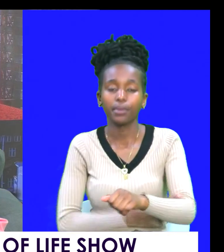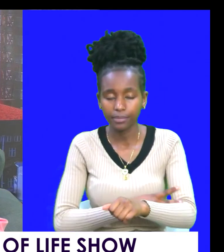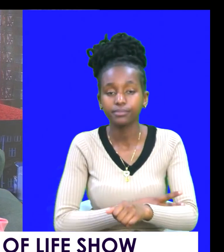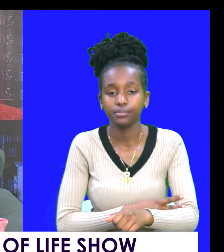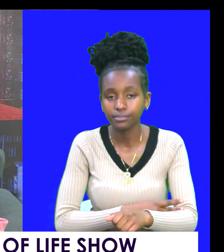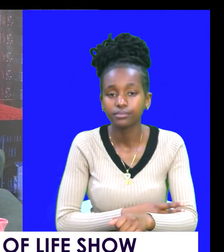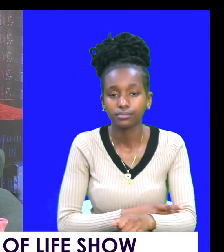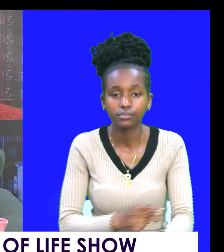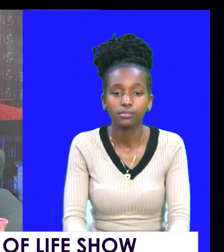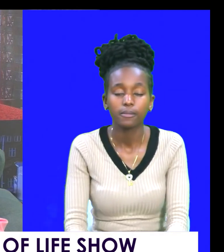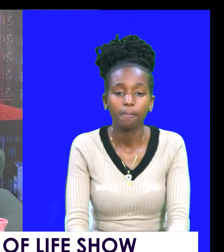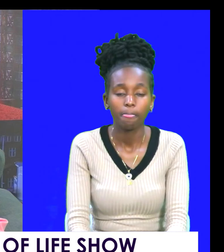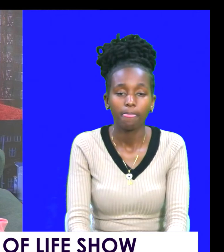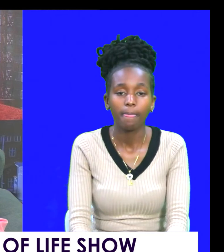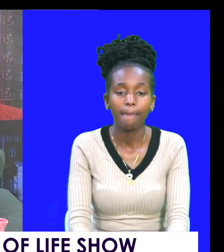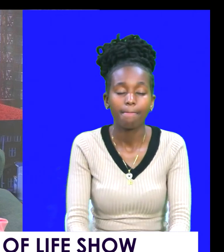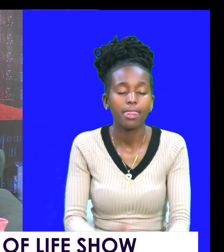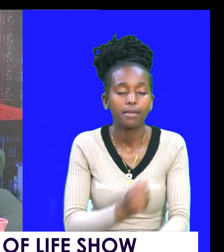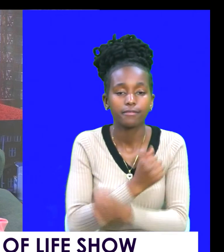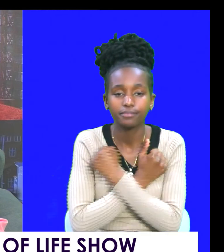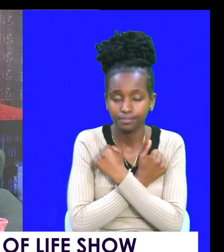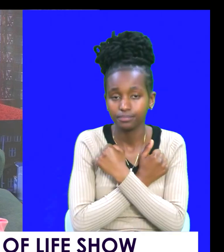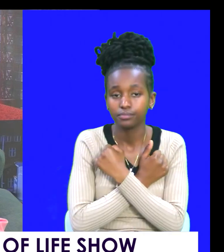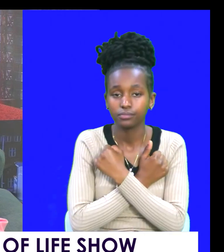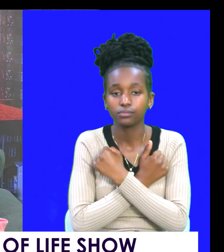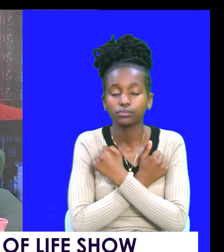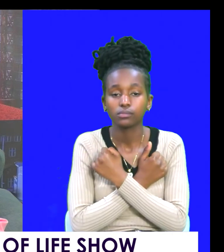Let your identity be love.